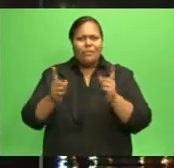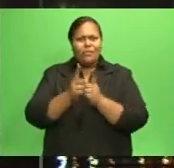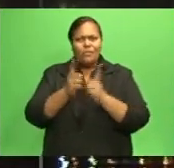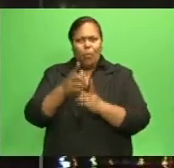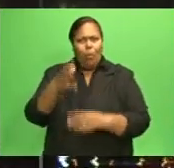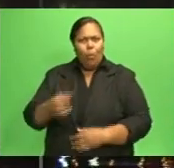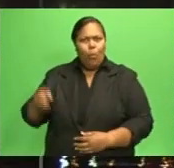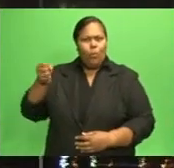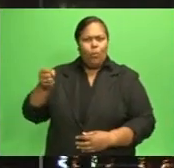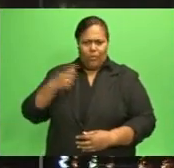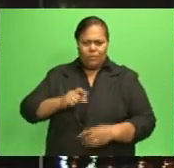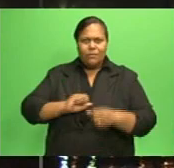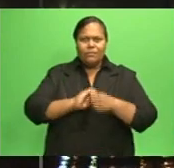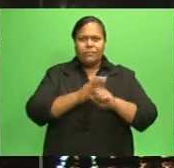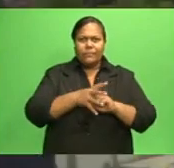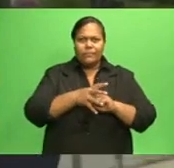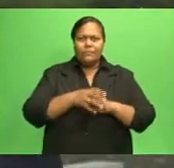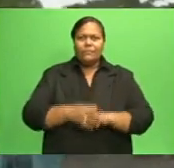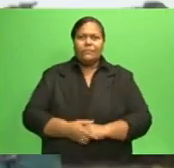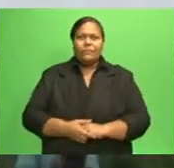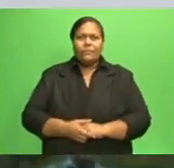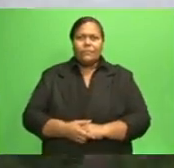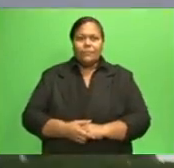Kelly Vadala reports.